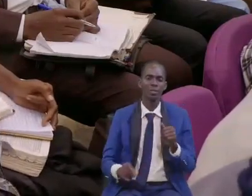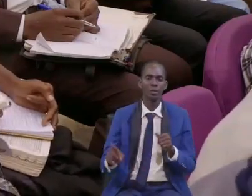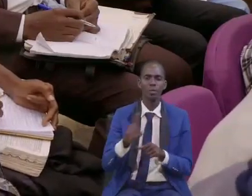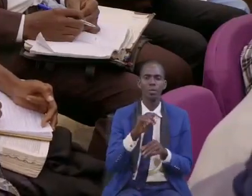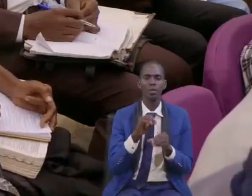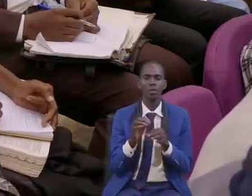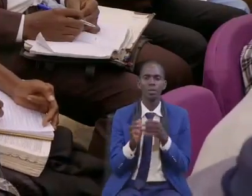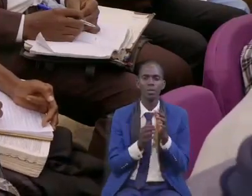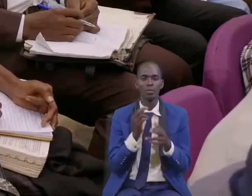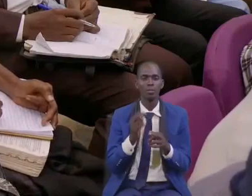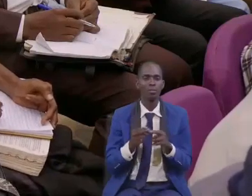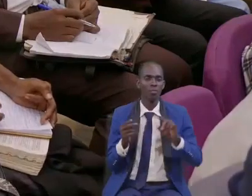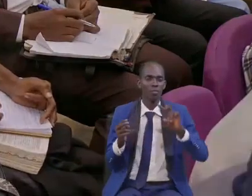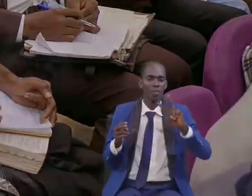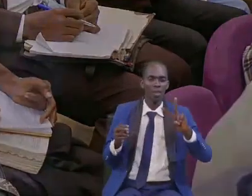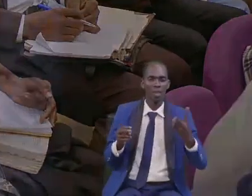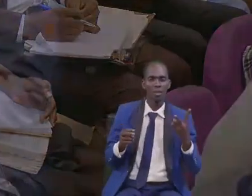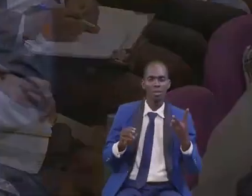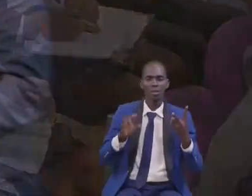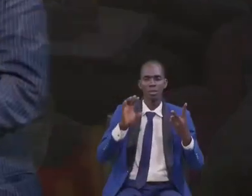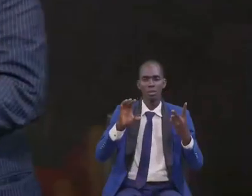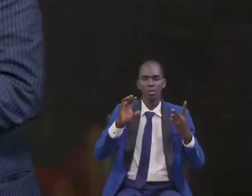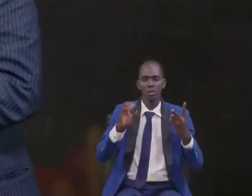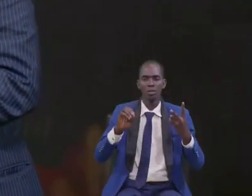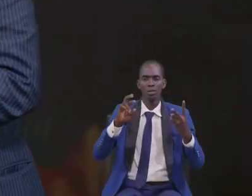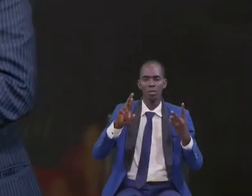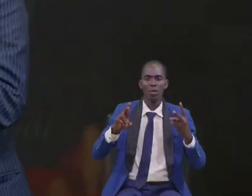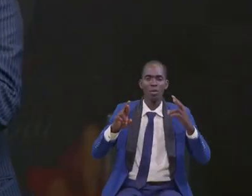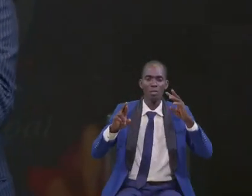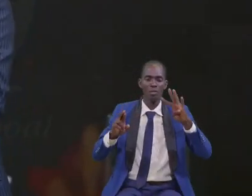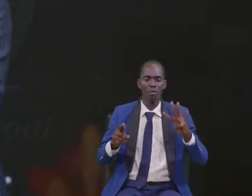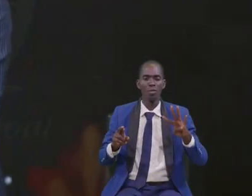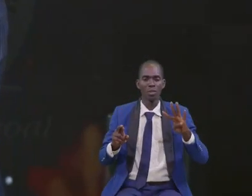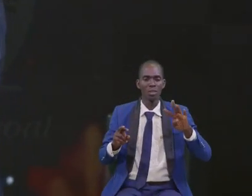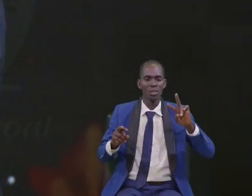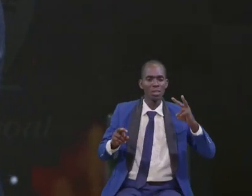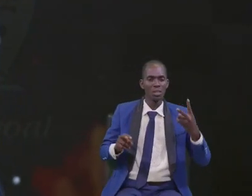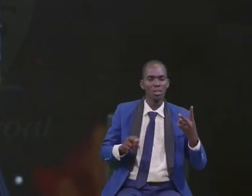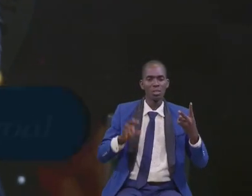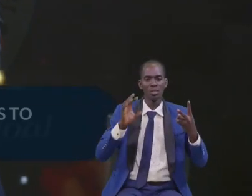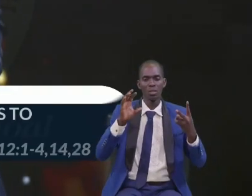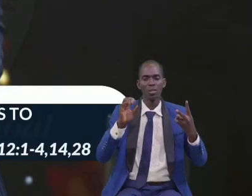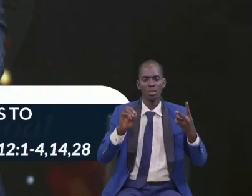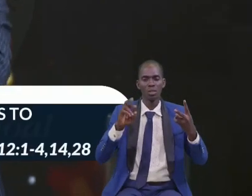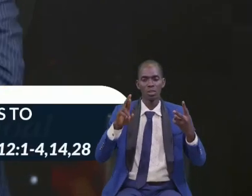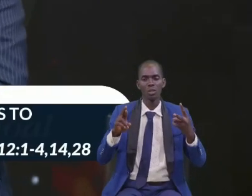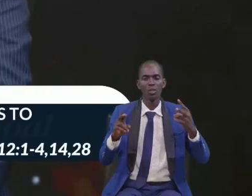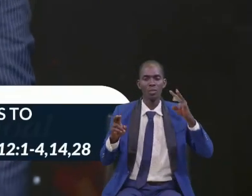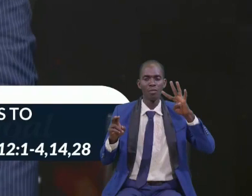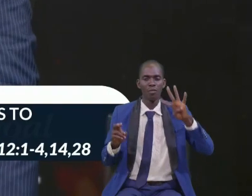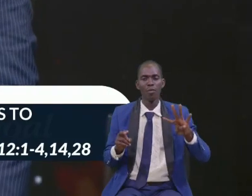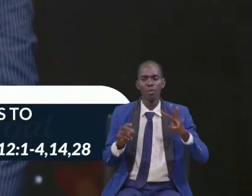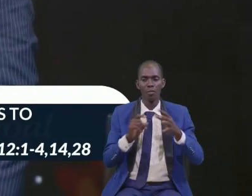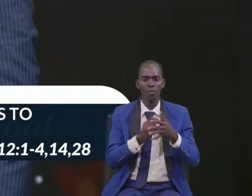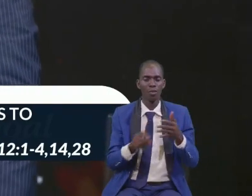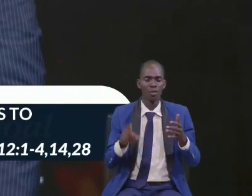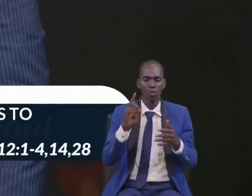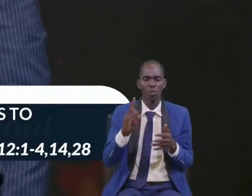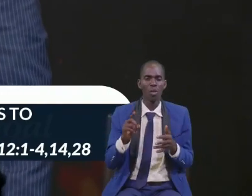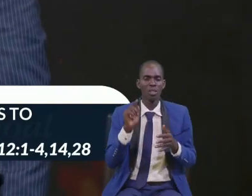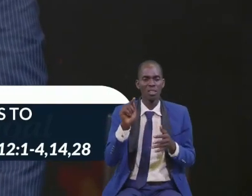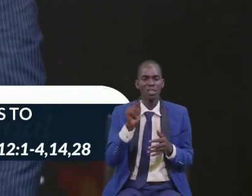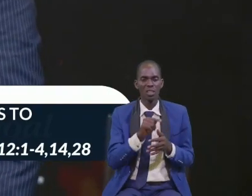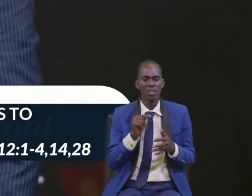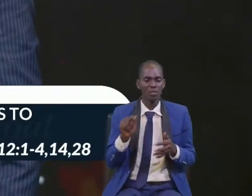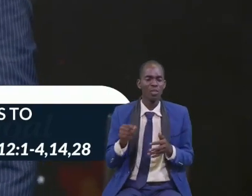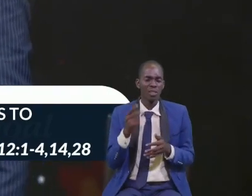2 Corinthians chapter 4, 2 Corinthians chapter 4, we're looking at verse 1. Therefore, seeing we